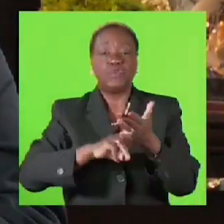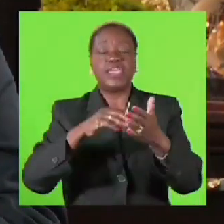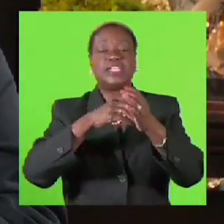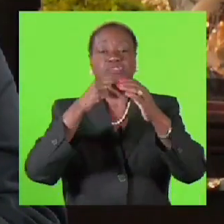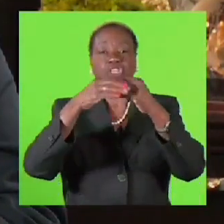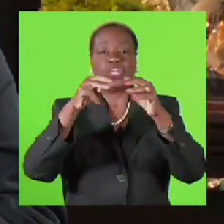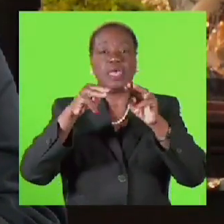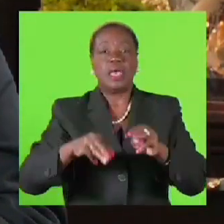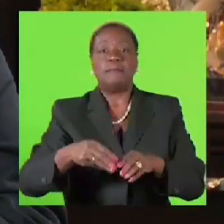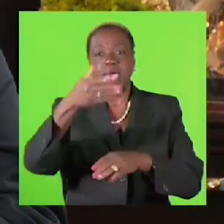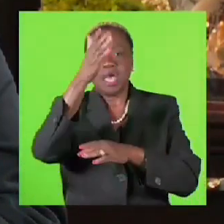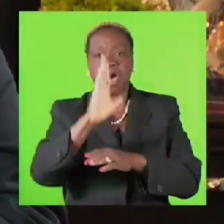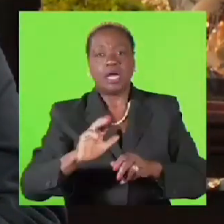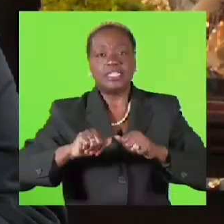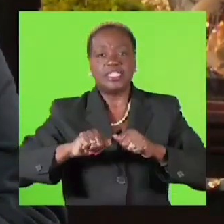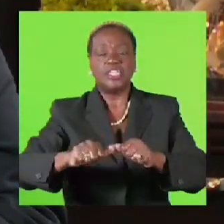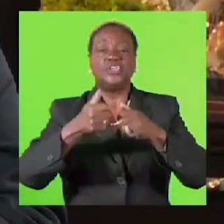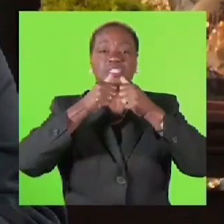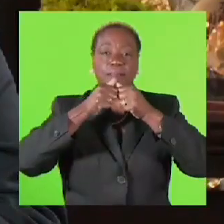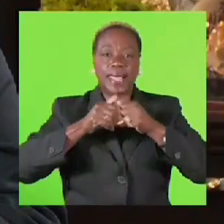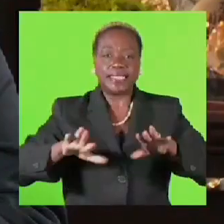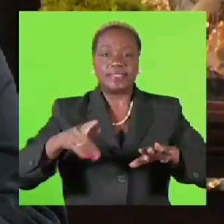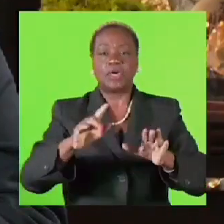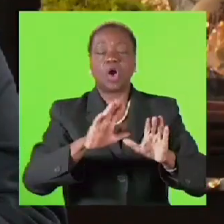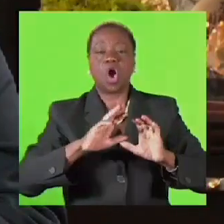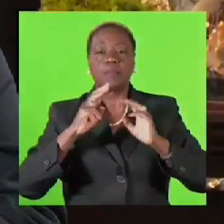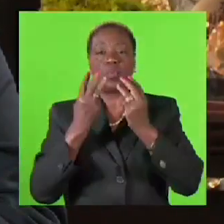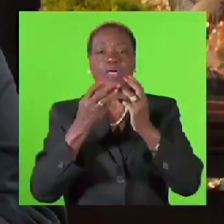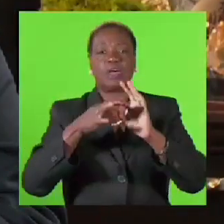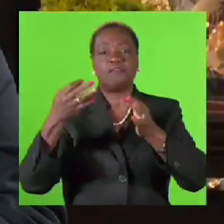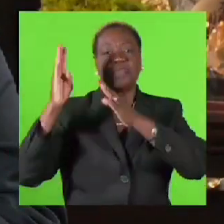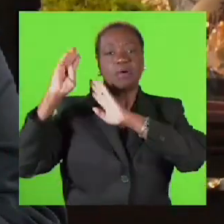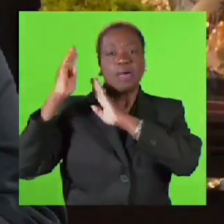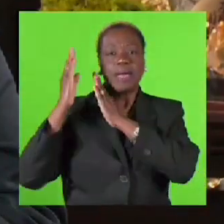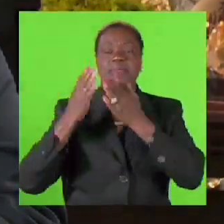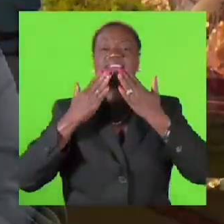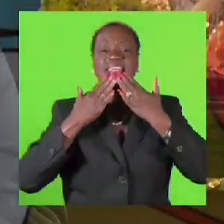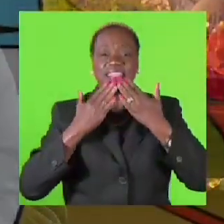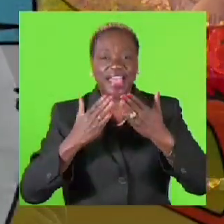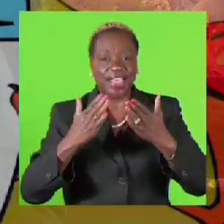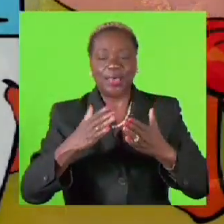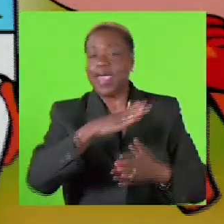the Commonwealth of the Bahamas. Thank you and good night.